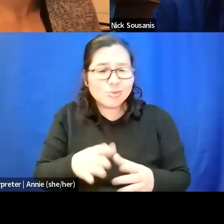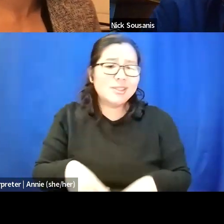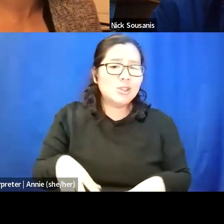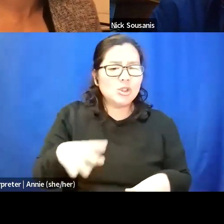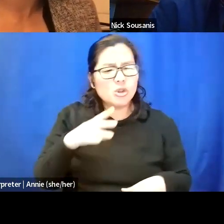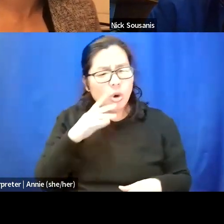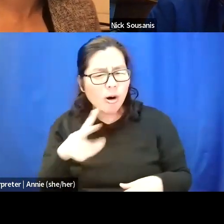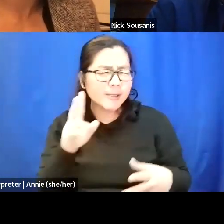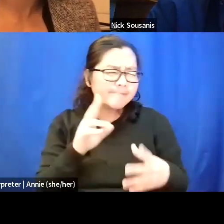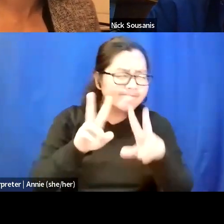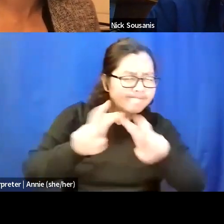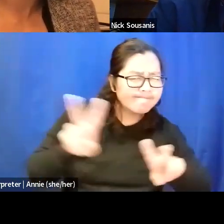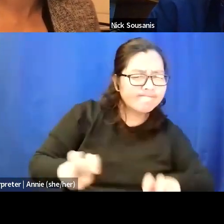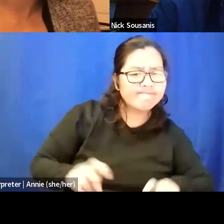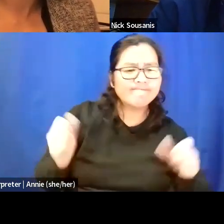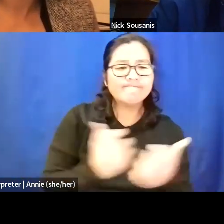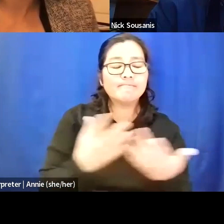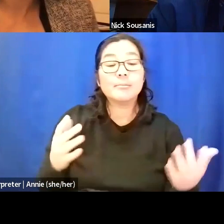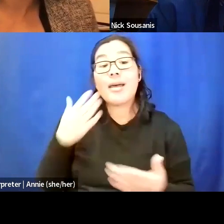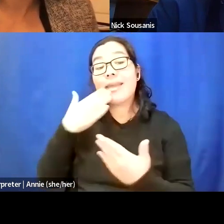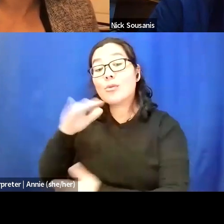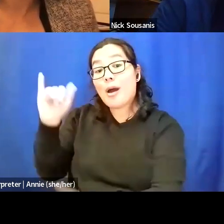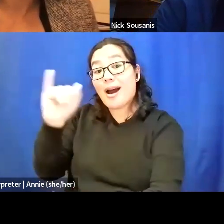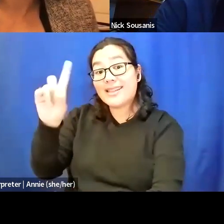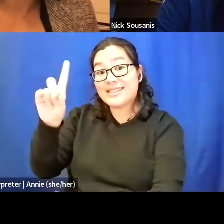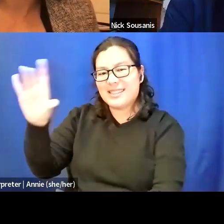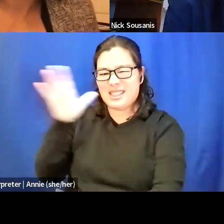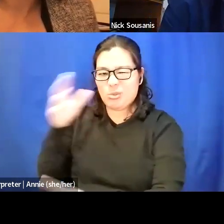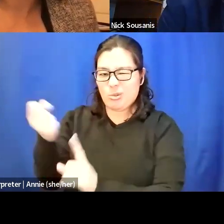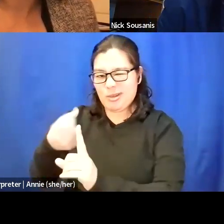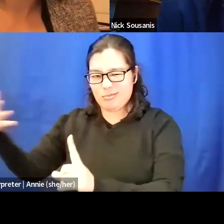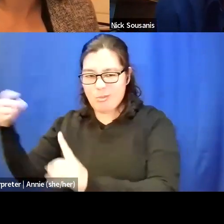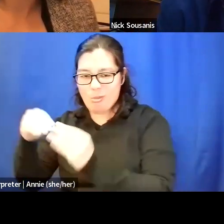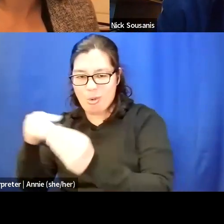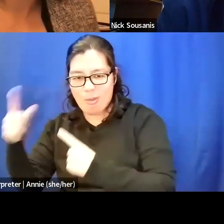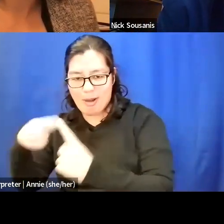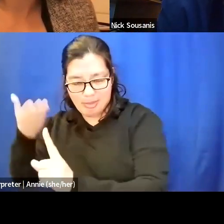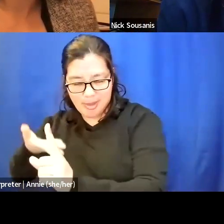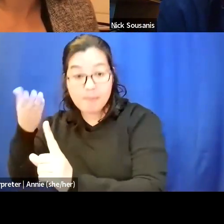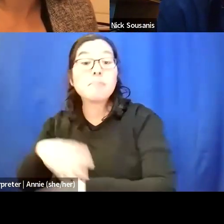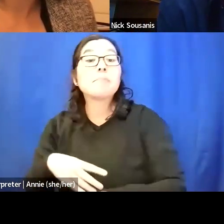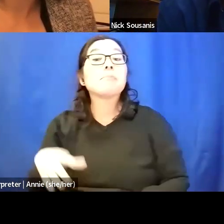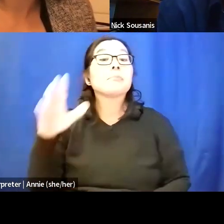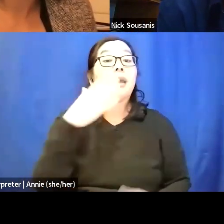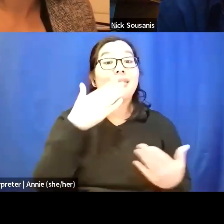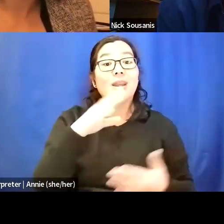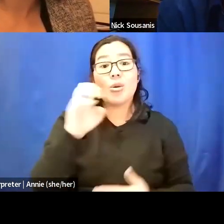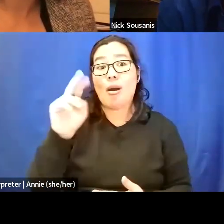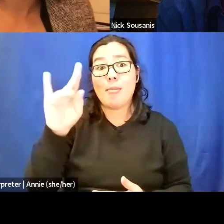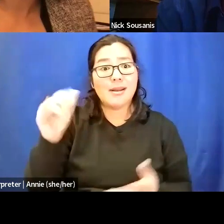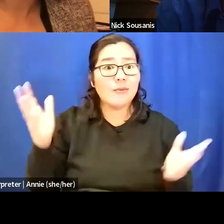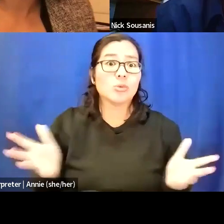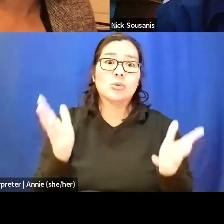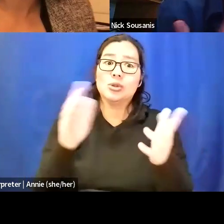through with us. Thanks to IDC, who we'll be hearing more about, and thanks Emily for pushing all this forward. I really appreciate